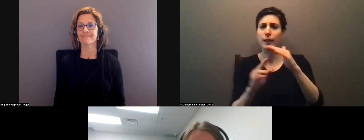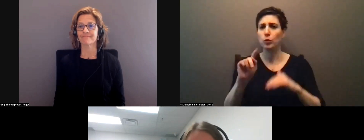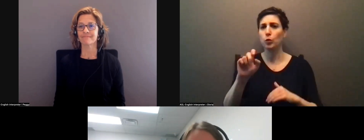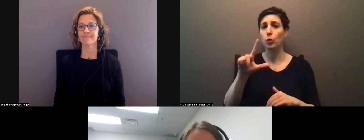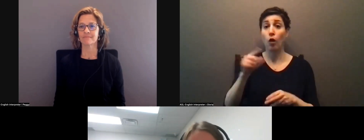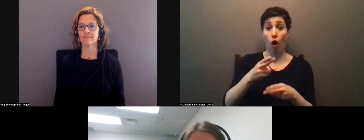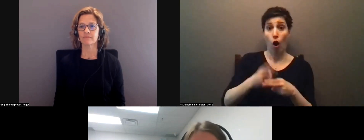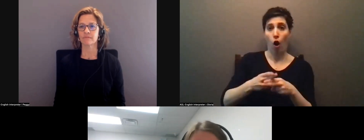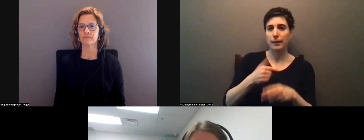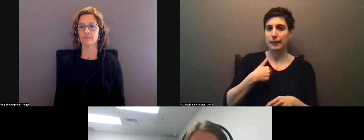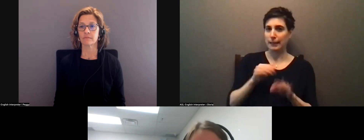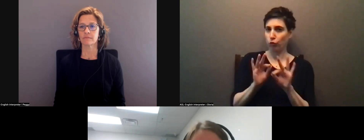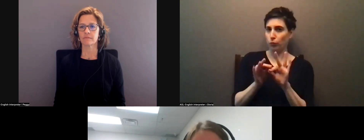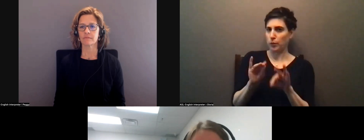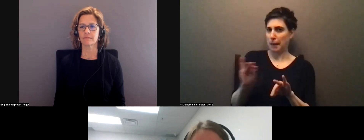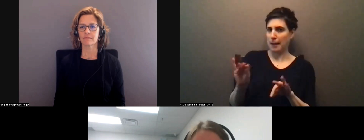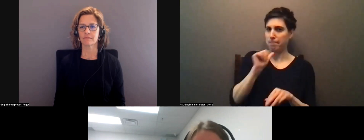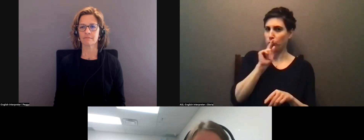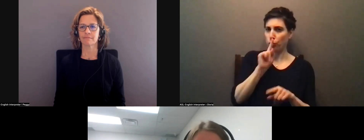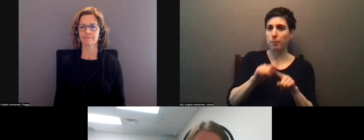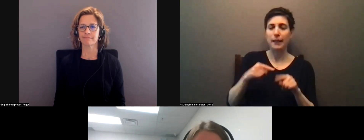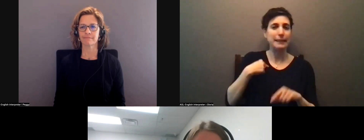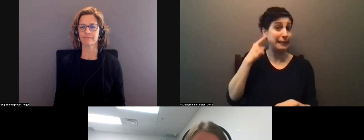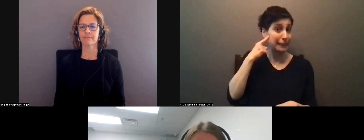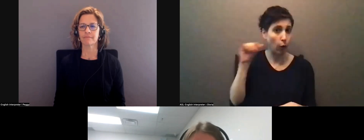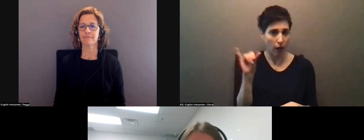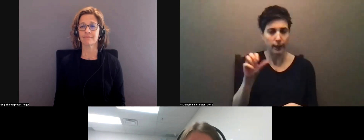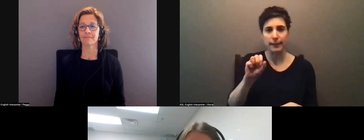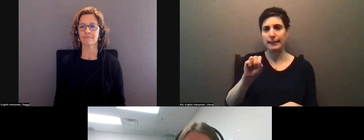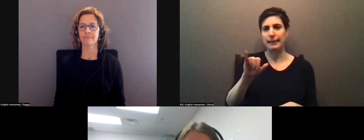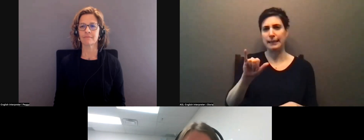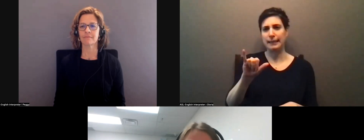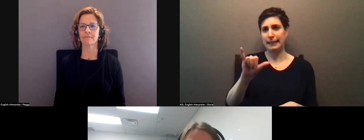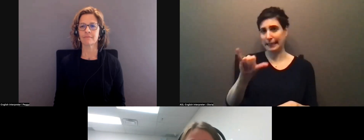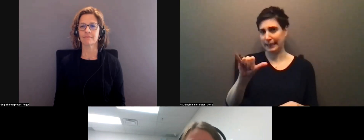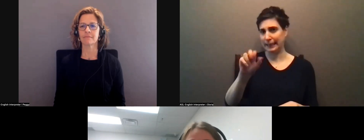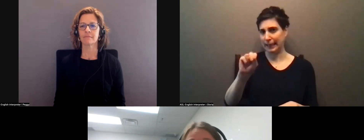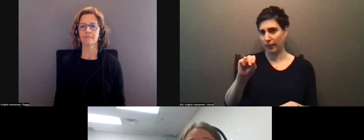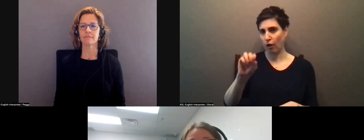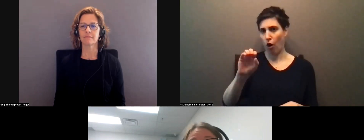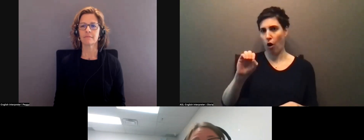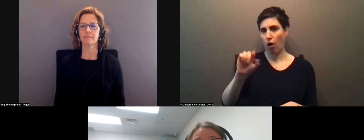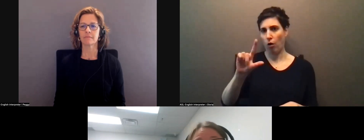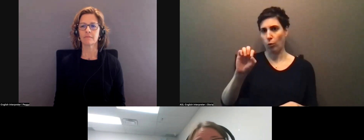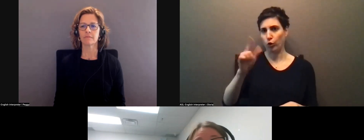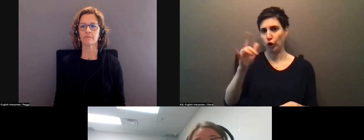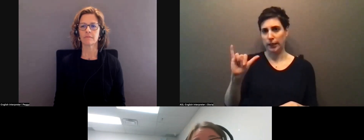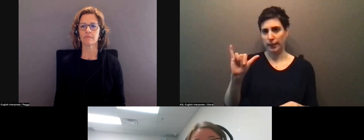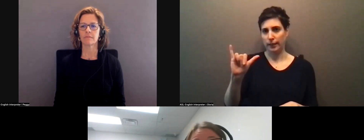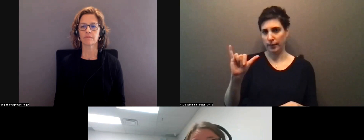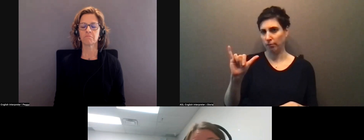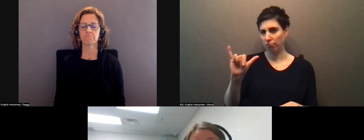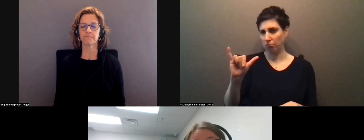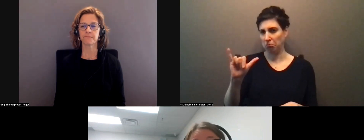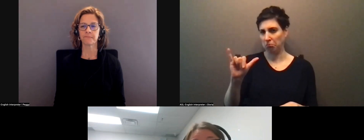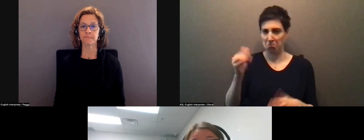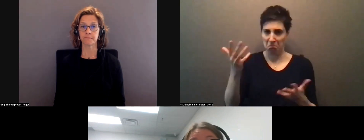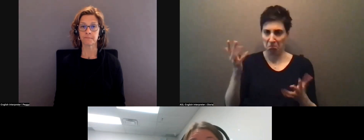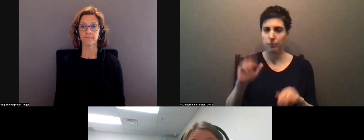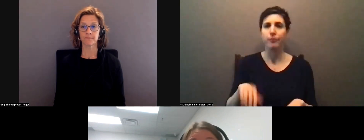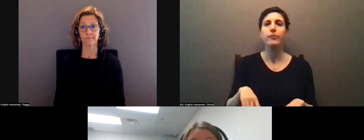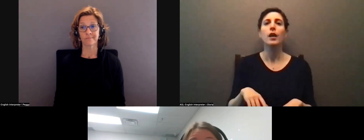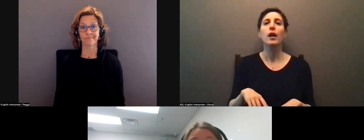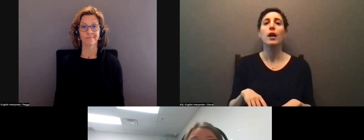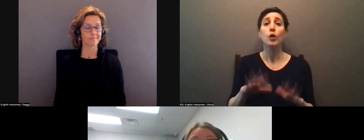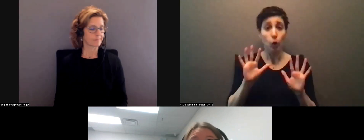us, me or Sandy, and we can provide you with more information about it. Also, we found that communicating between